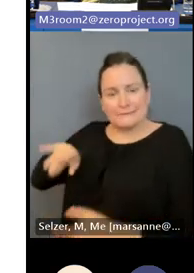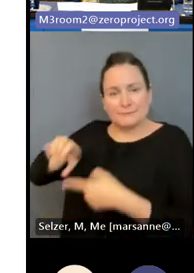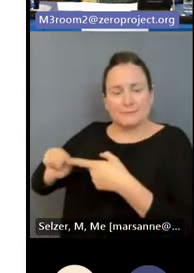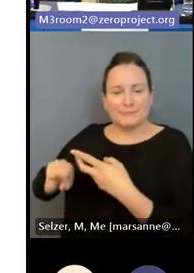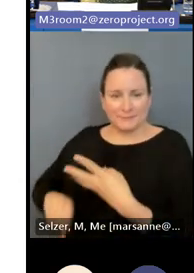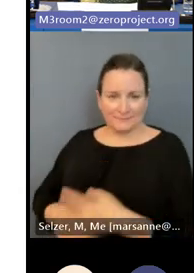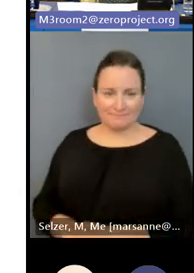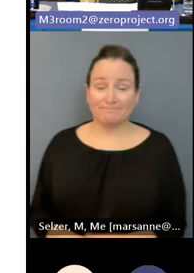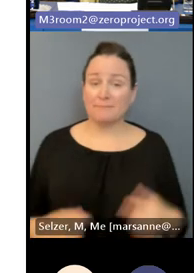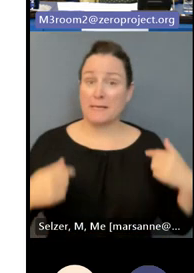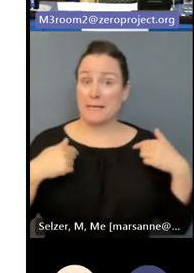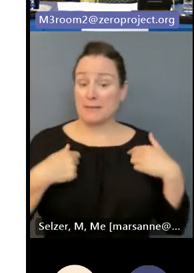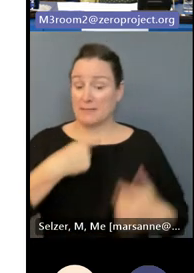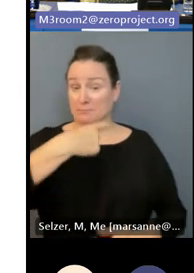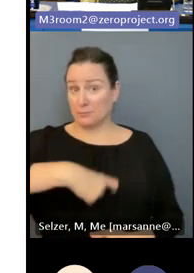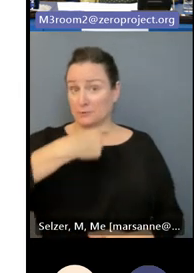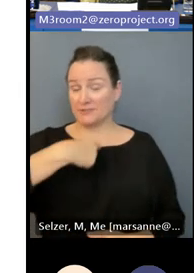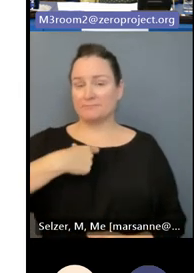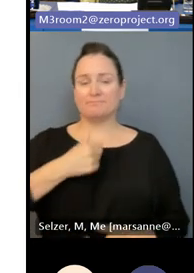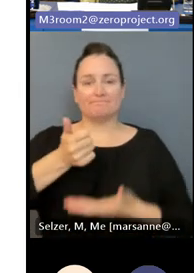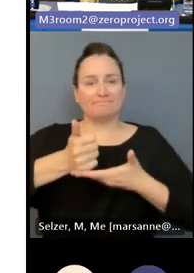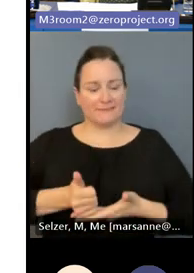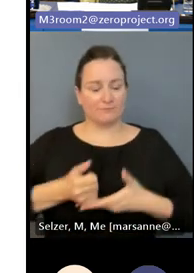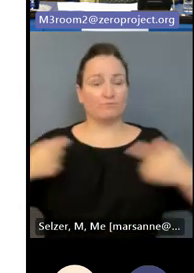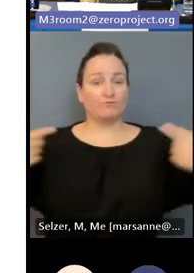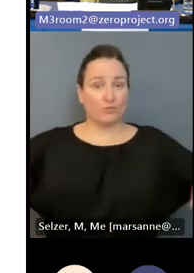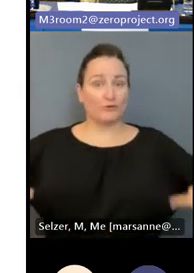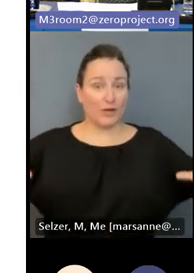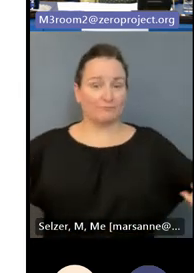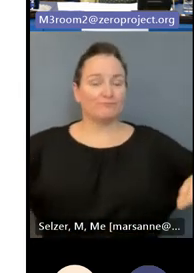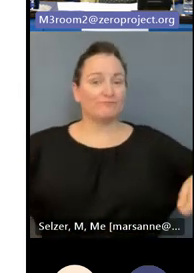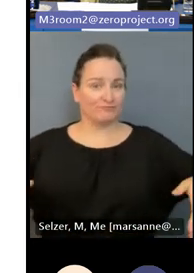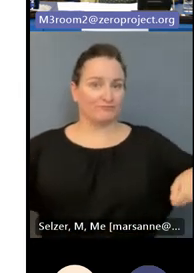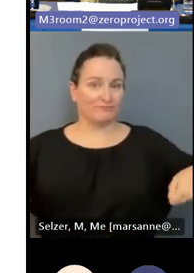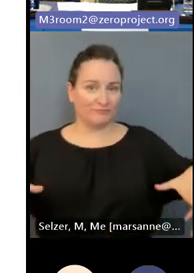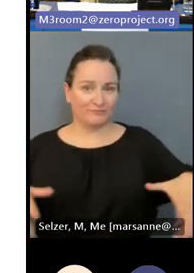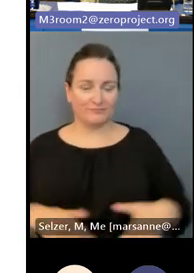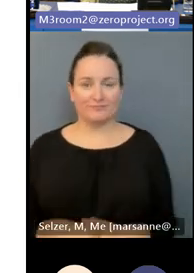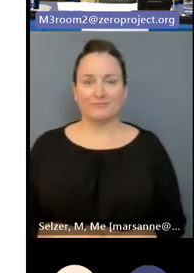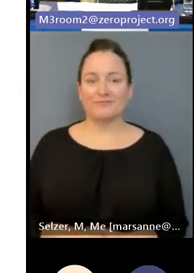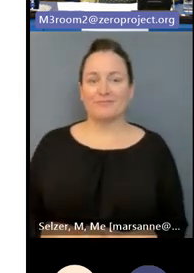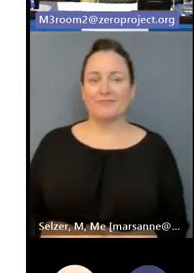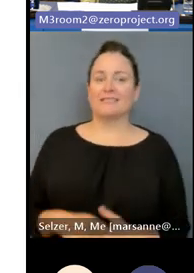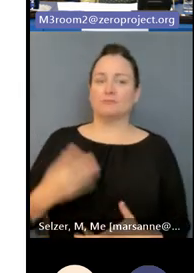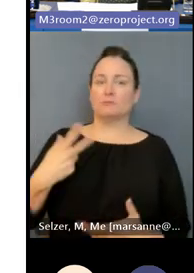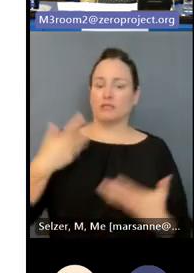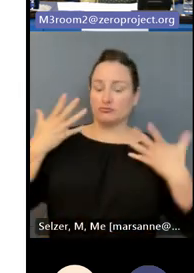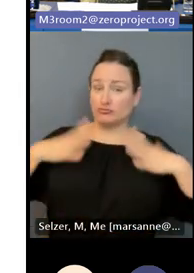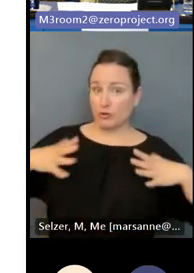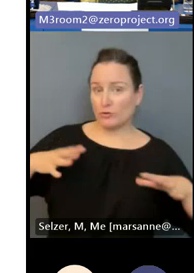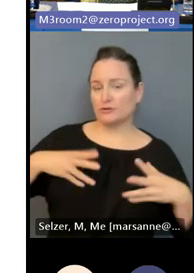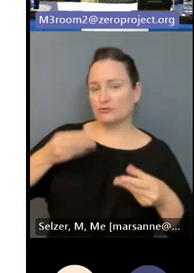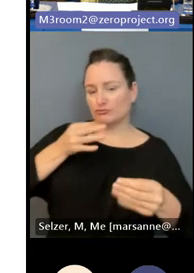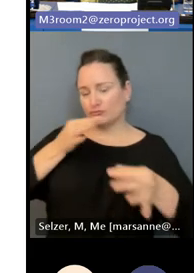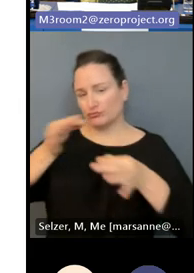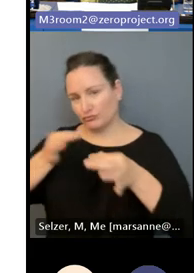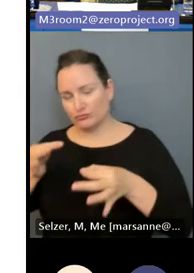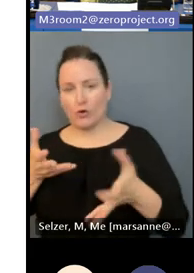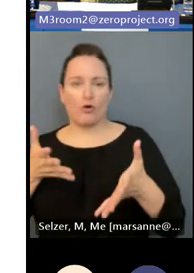today. And I'm very delighted to give the floor today to my